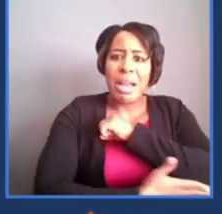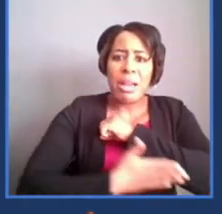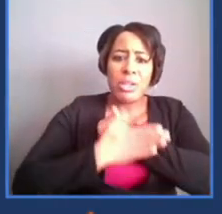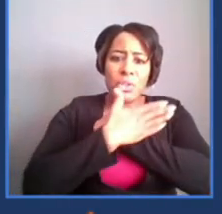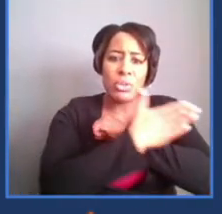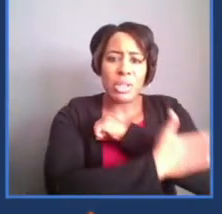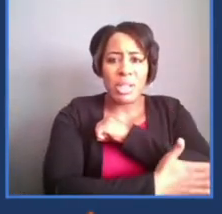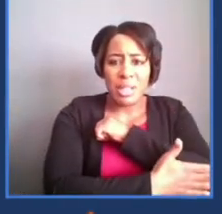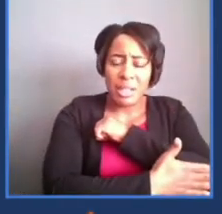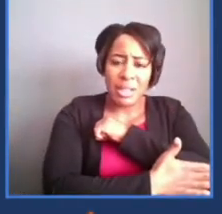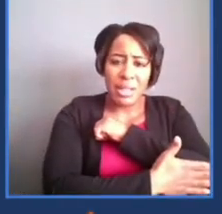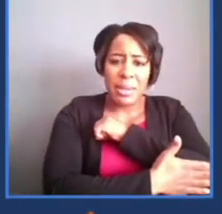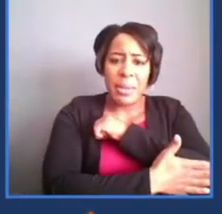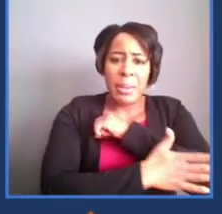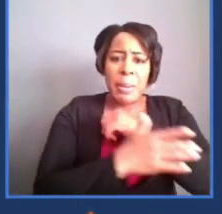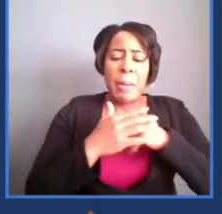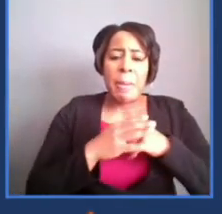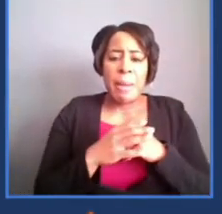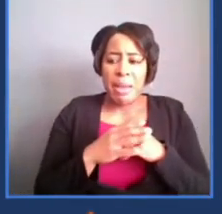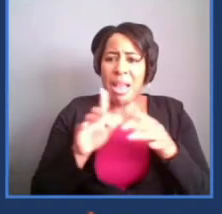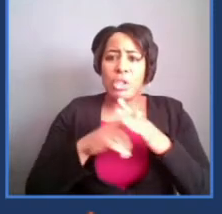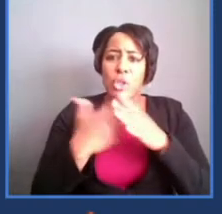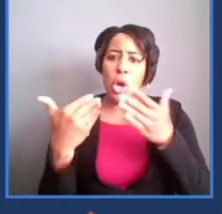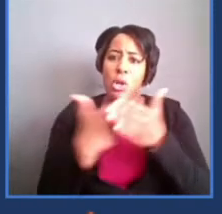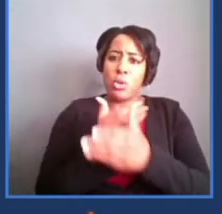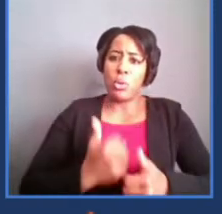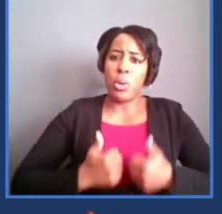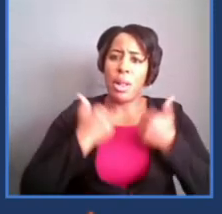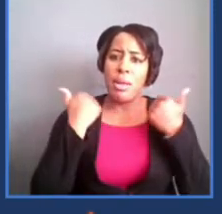planet, and start new.